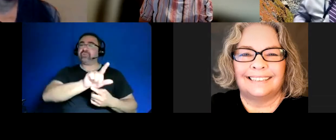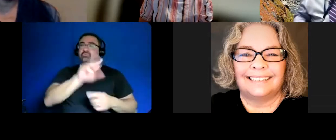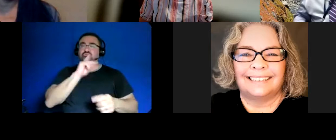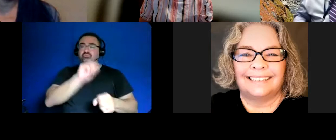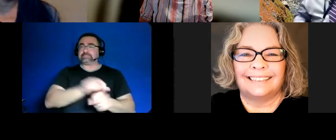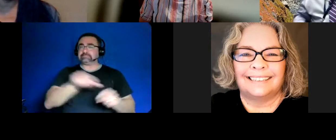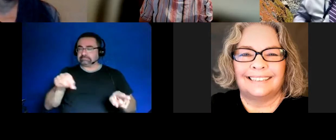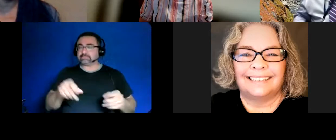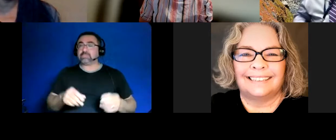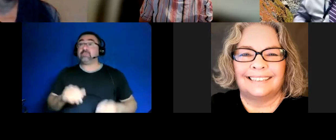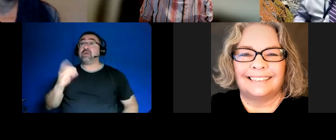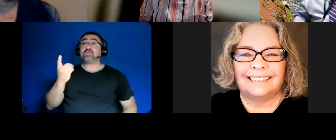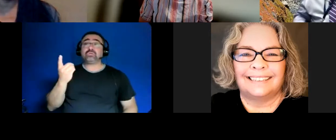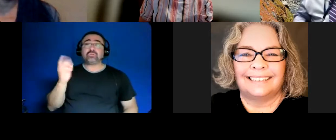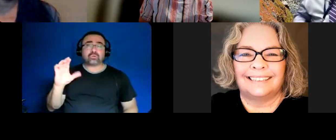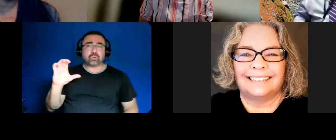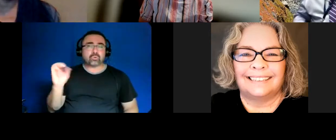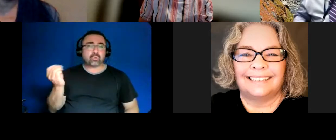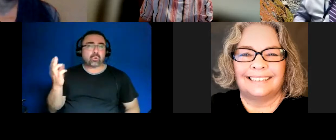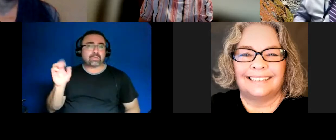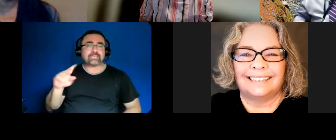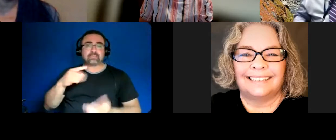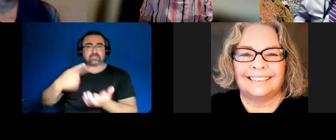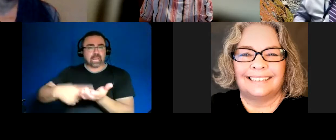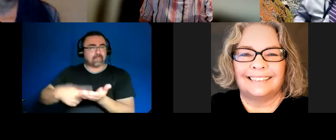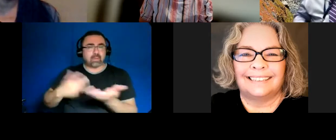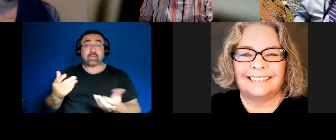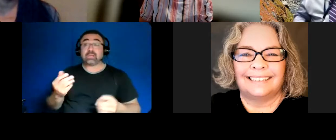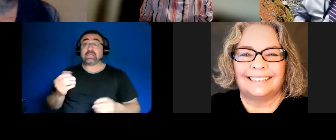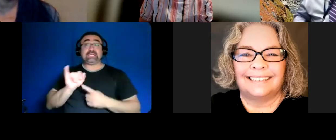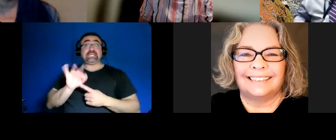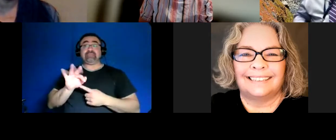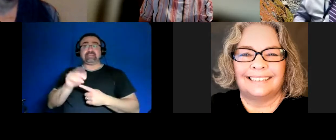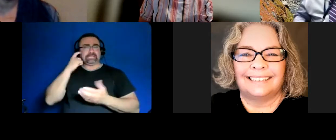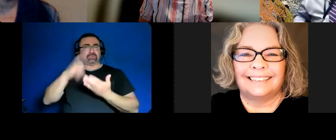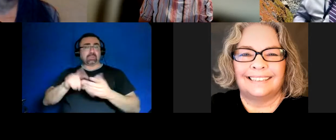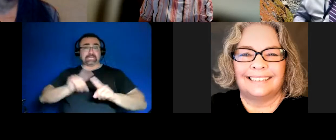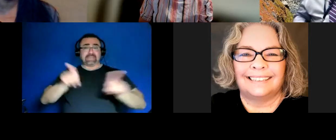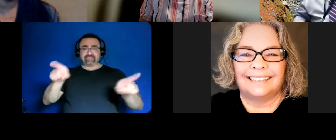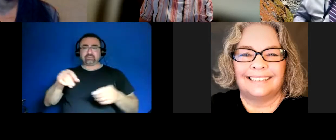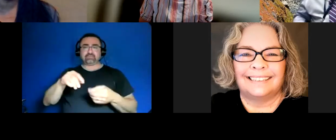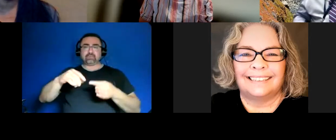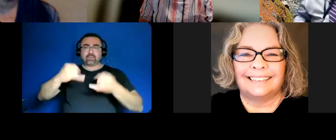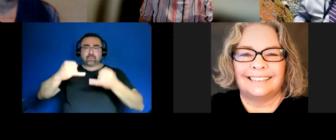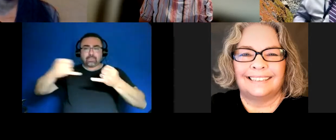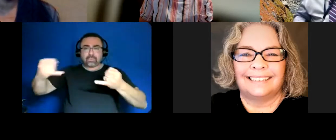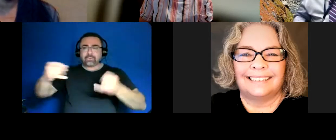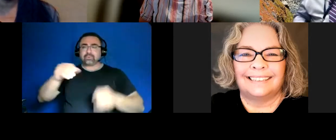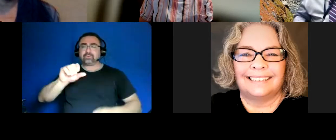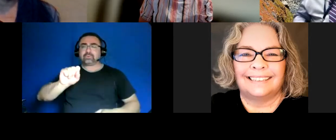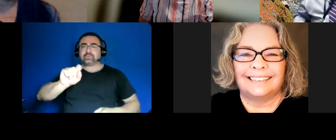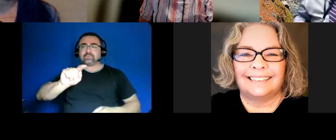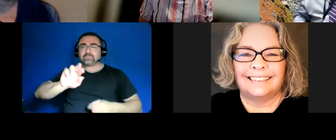Dr. Cohen is talking about is that in order for us to be able to tell the different strains of